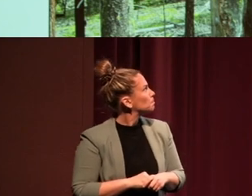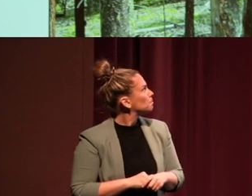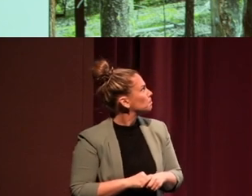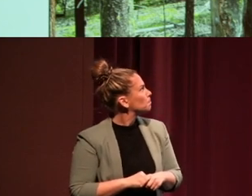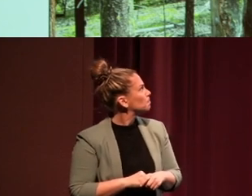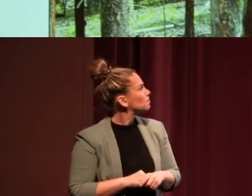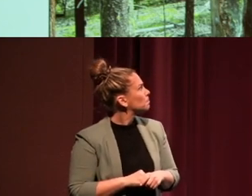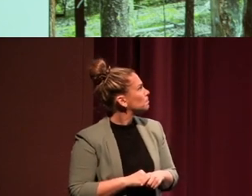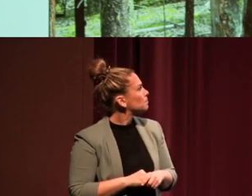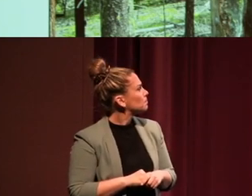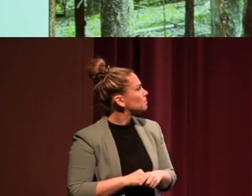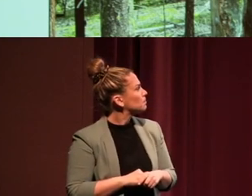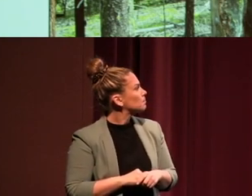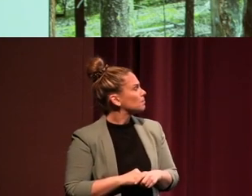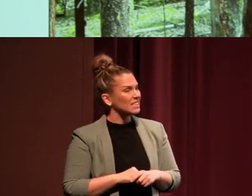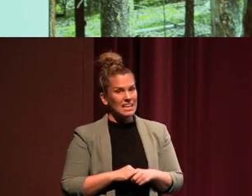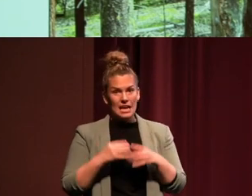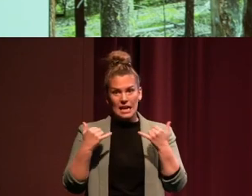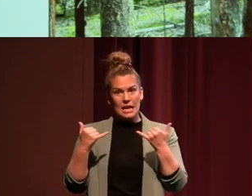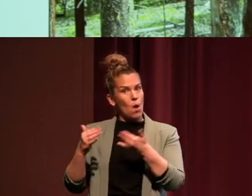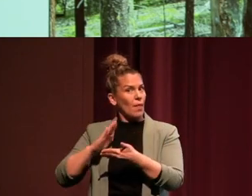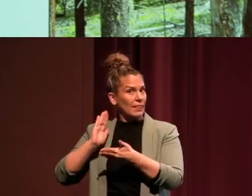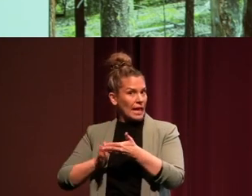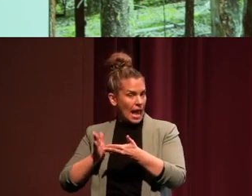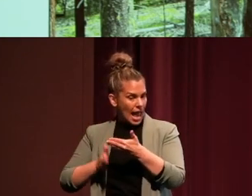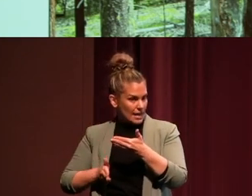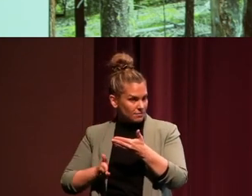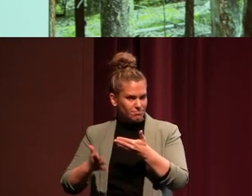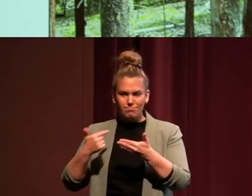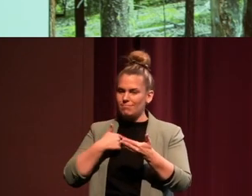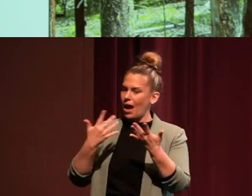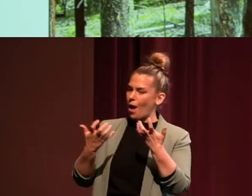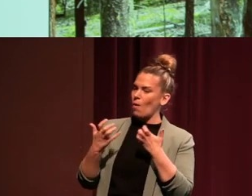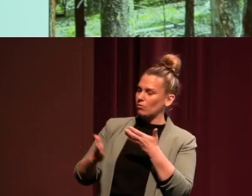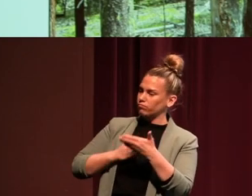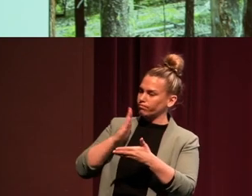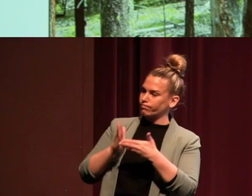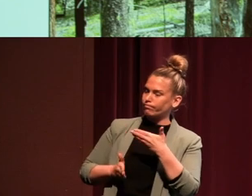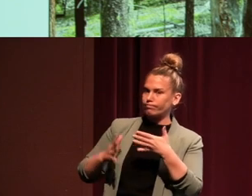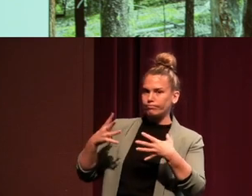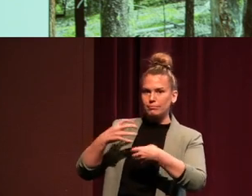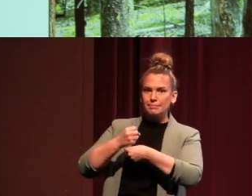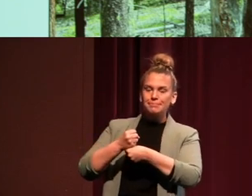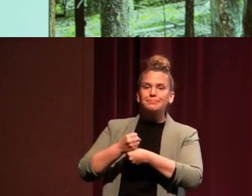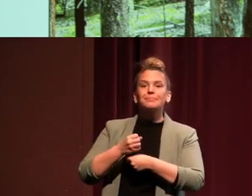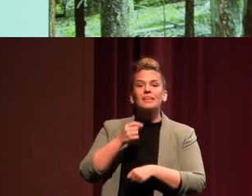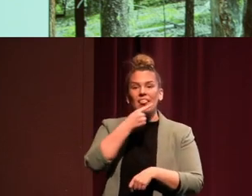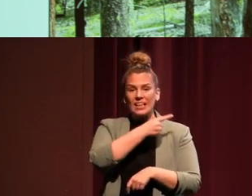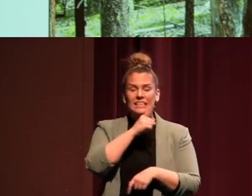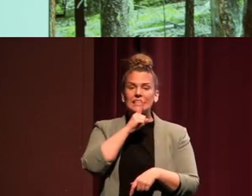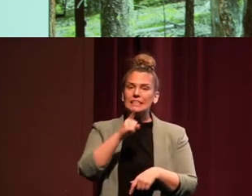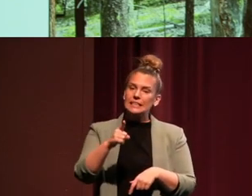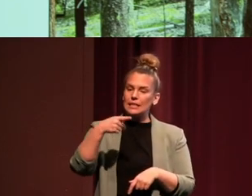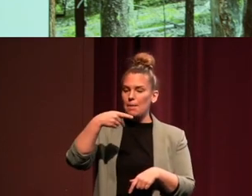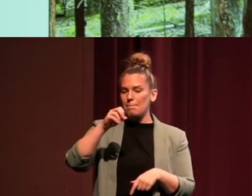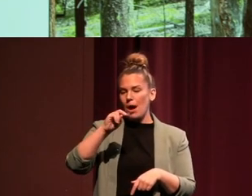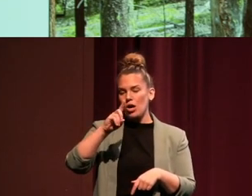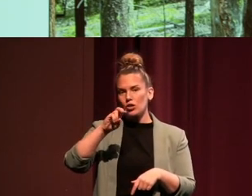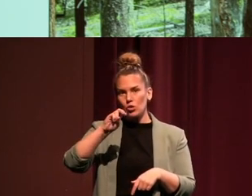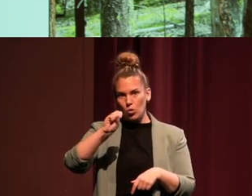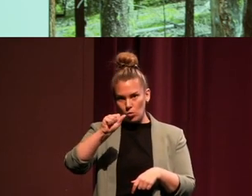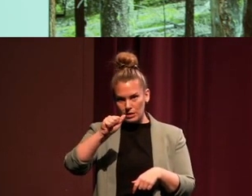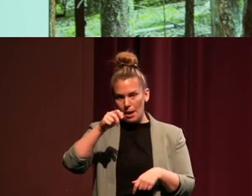And here we are really at the end. This is how I wanted to end. This is a ponderosa pine